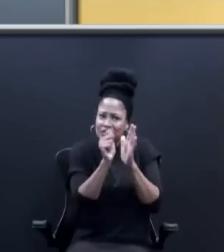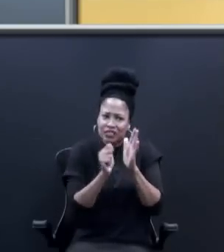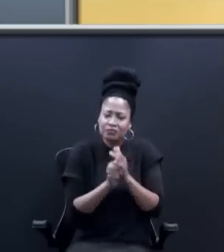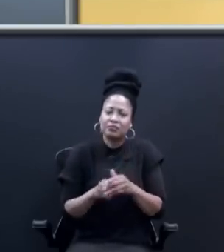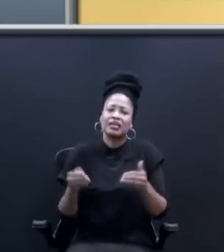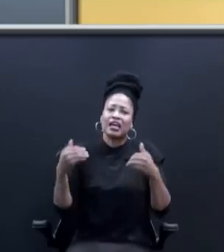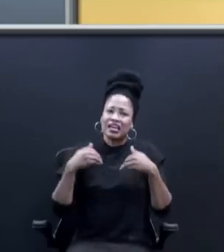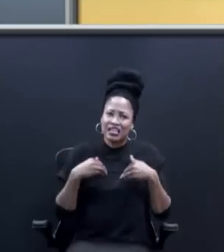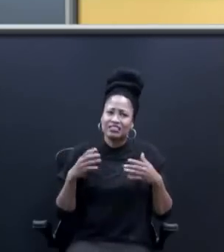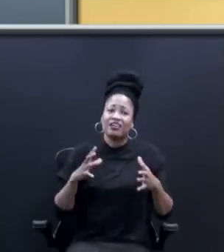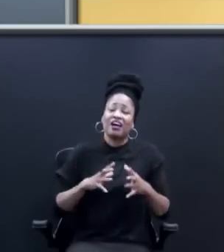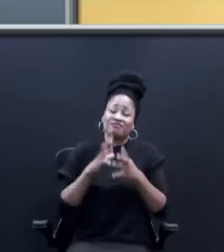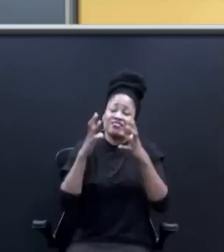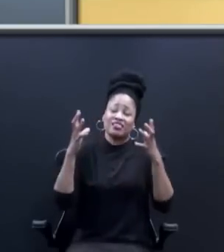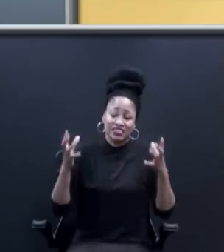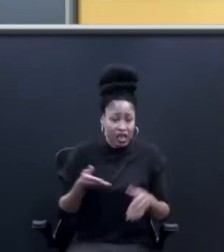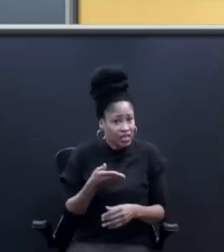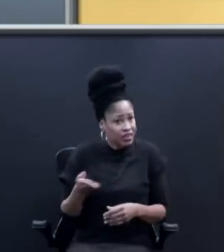fulfilled.